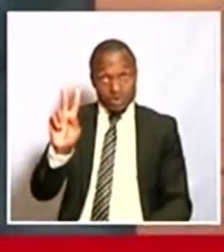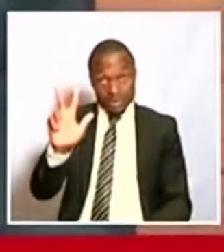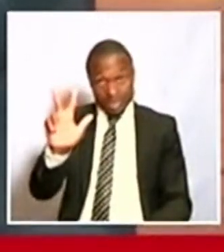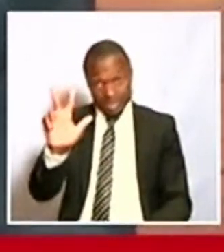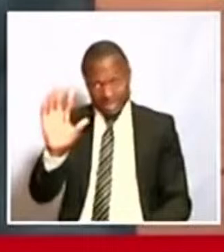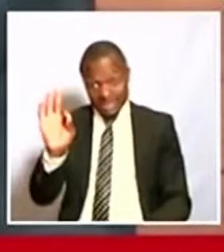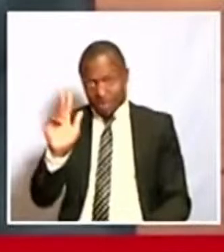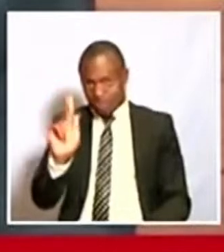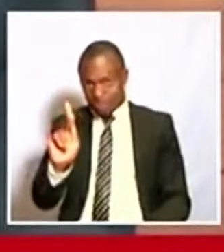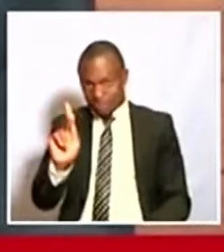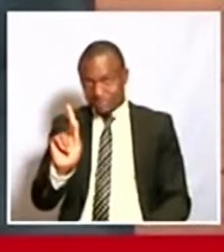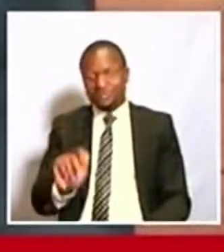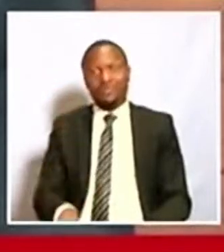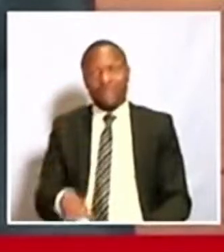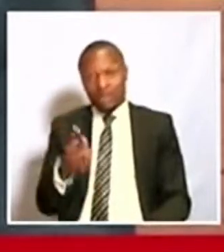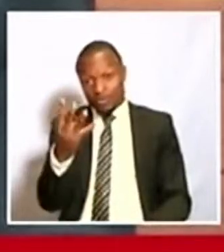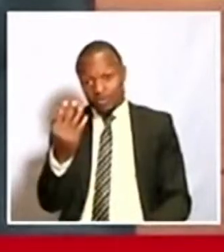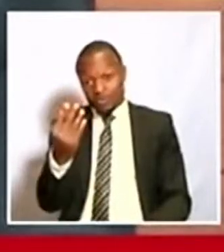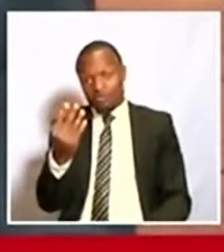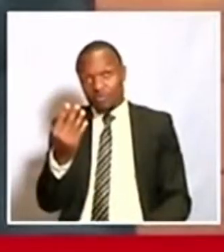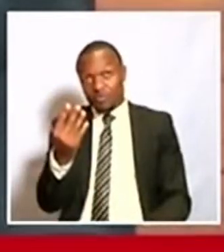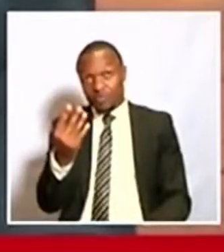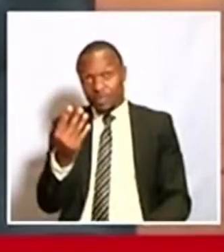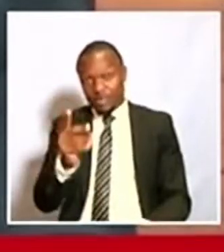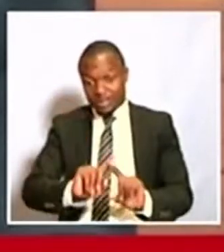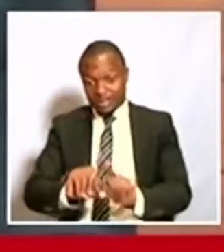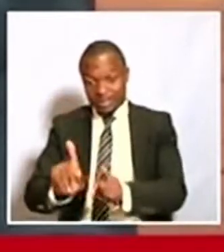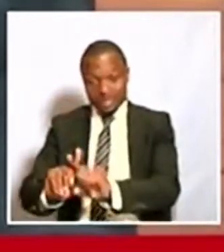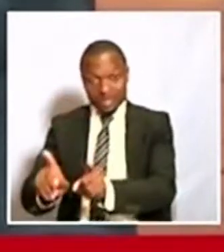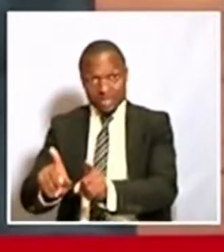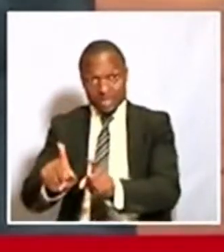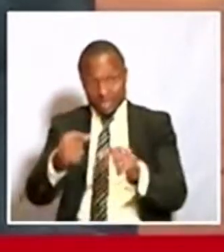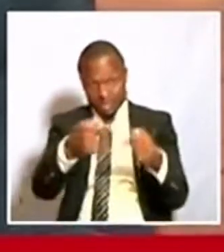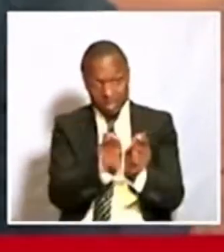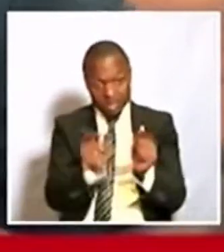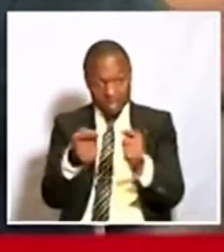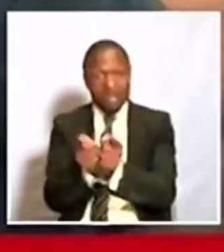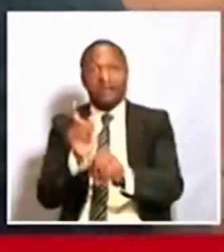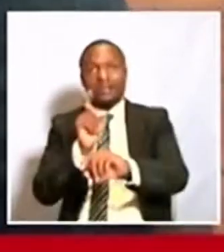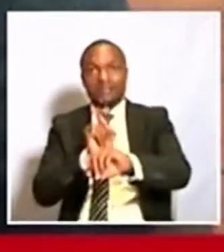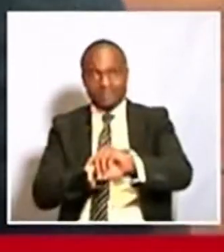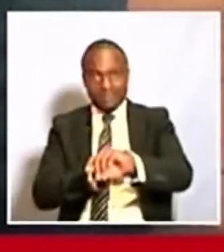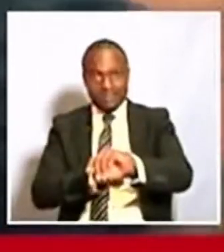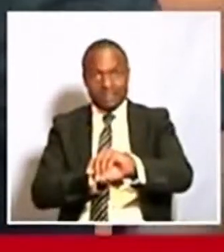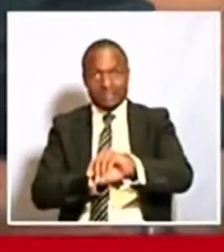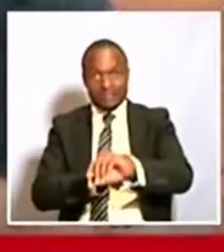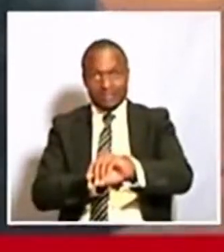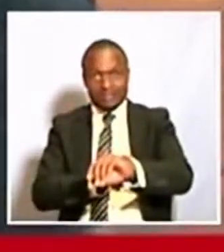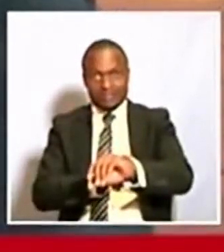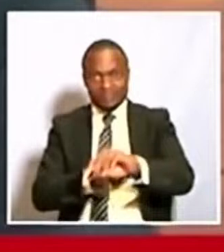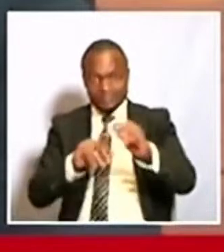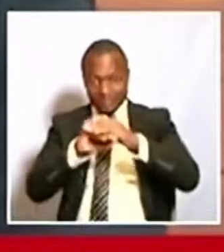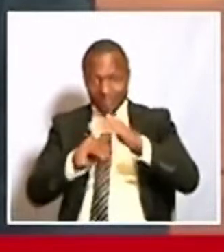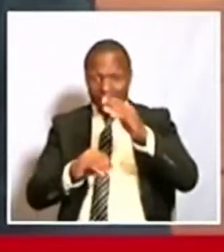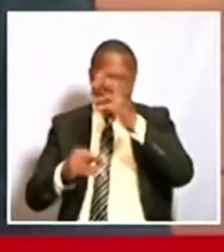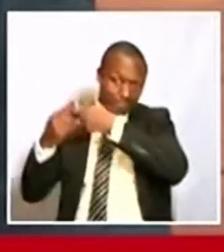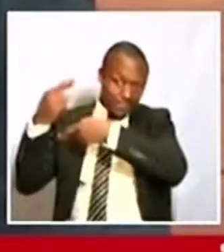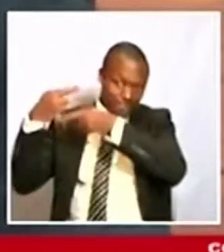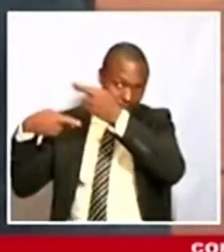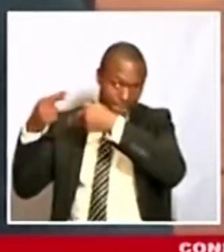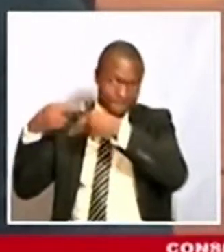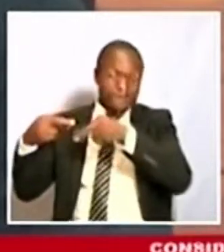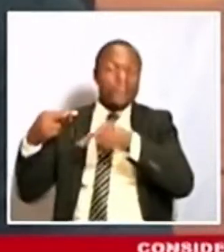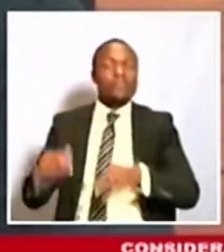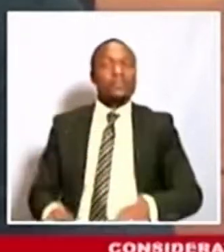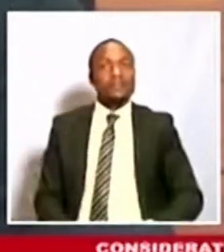239 kwacha to 14 empowerment various groups during the period. and